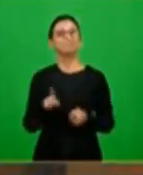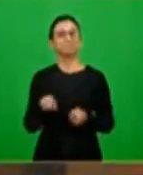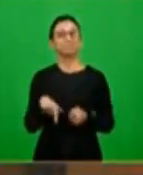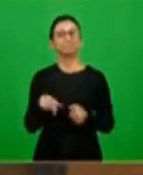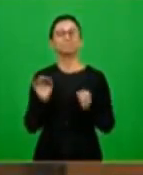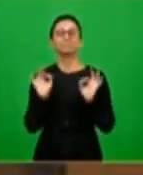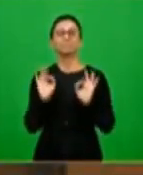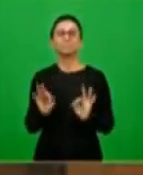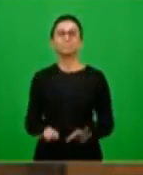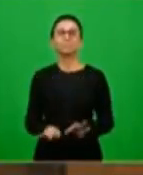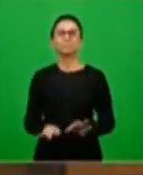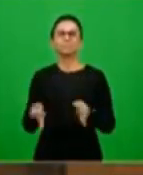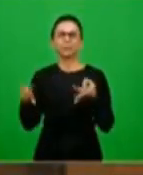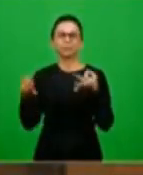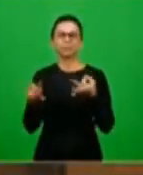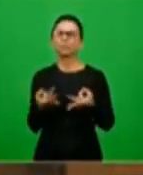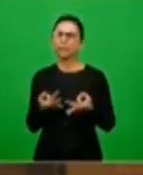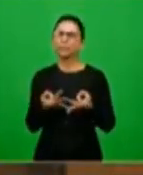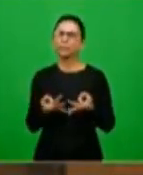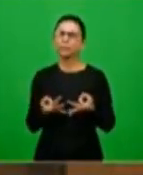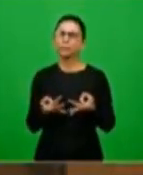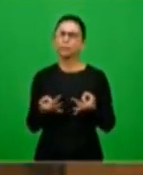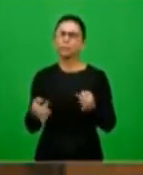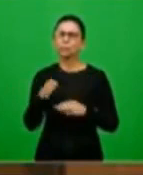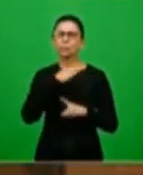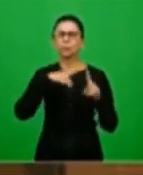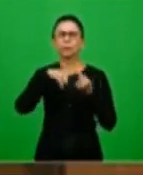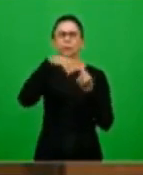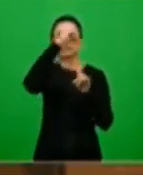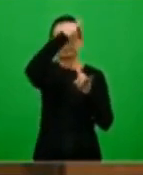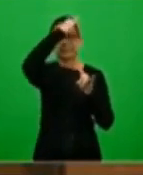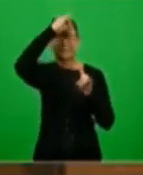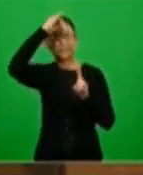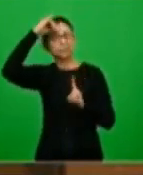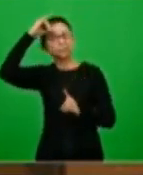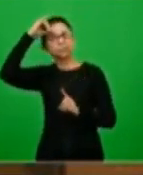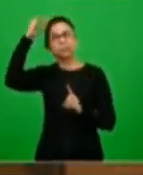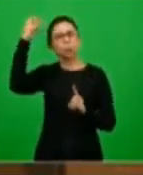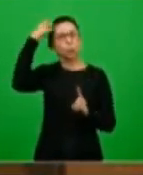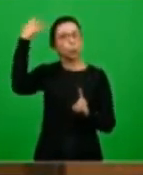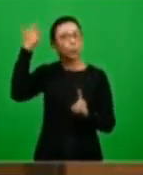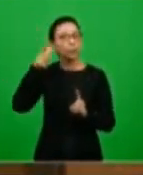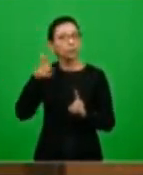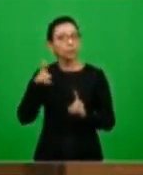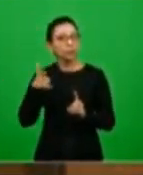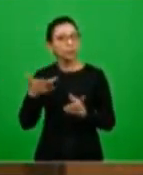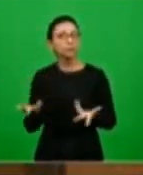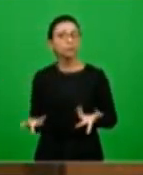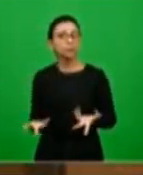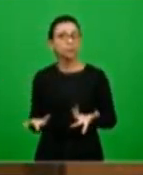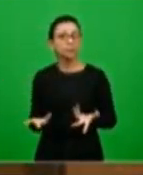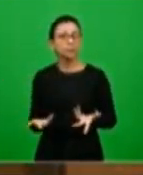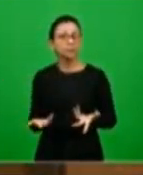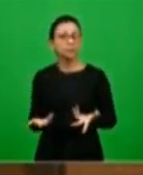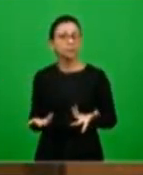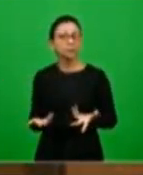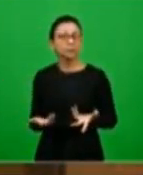He is the just. He died without sin. He is the just. Every lawyer has their own